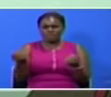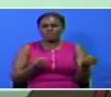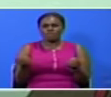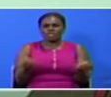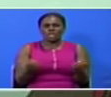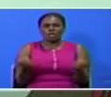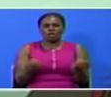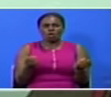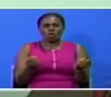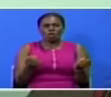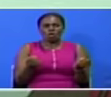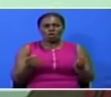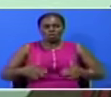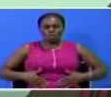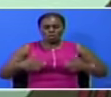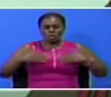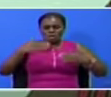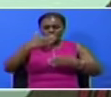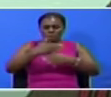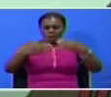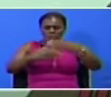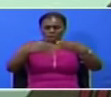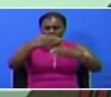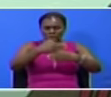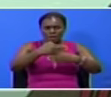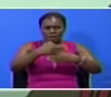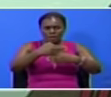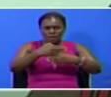since the body has been was constructed,